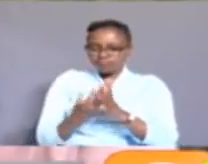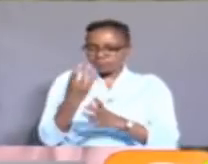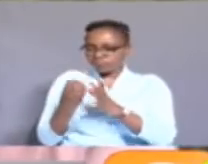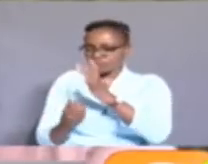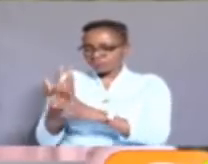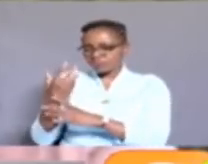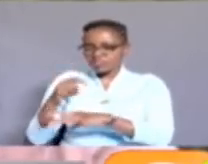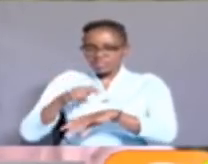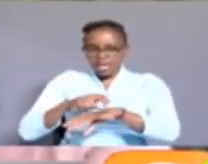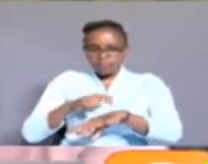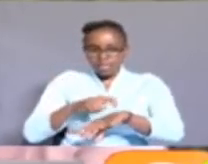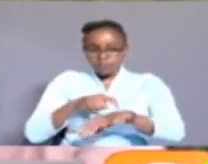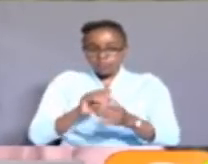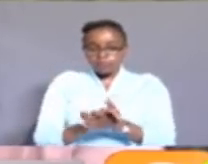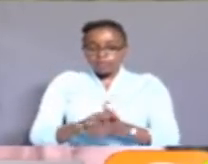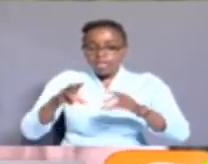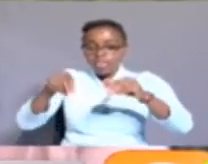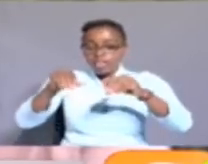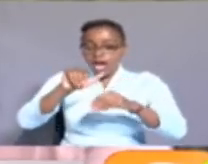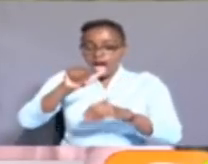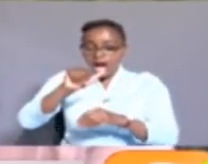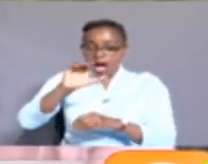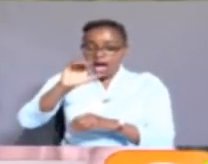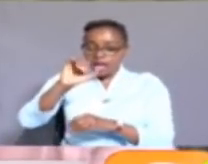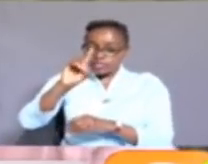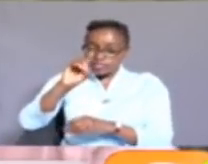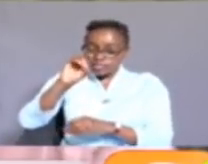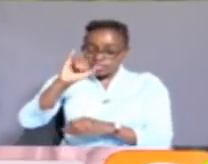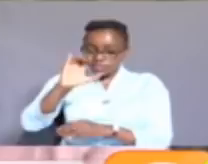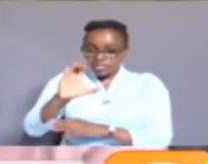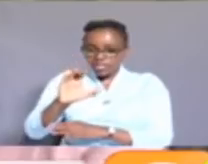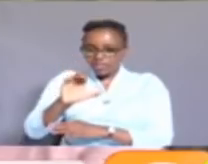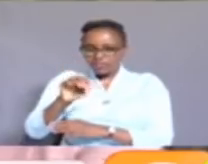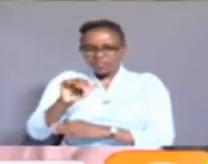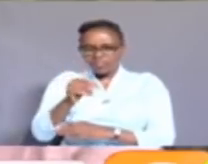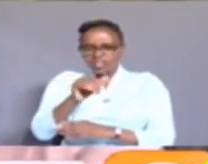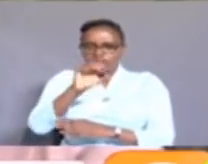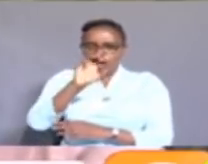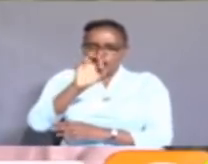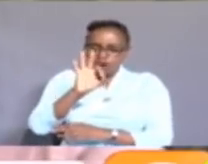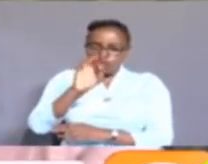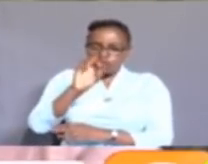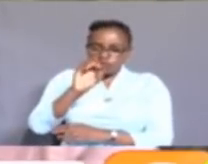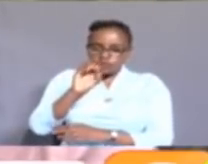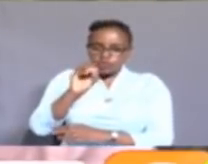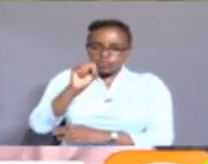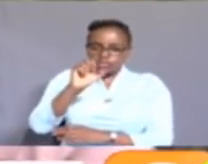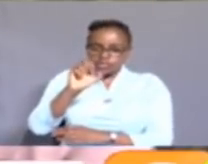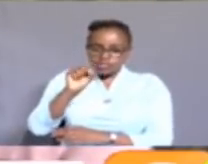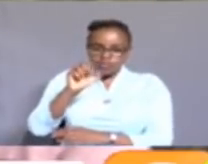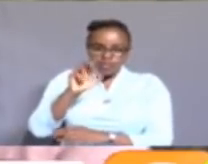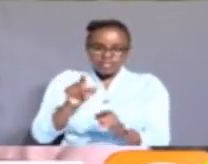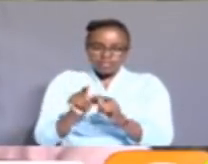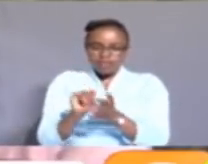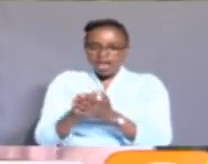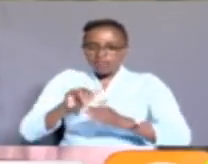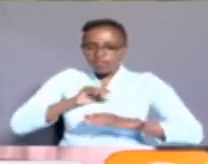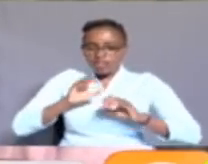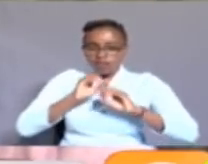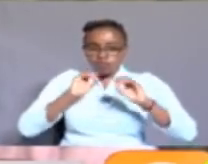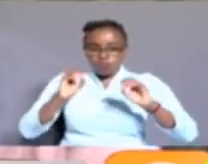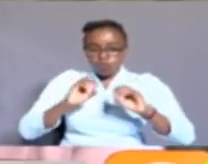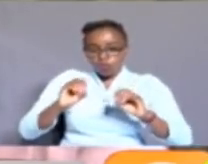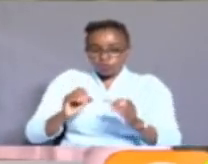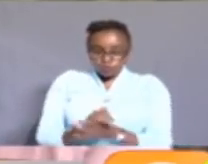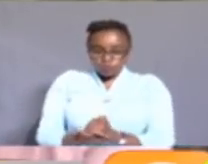low, so the soil was acidic. The next one was about phosphorus. The soil was very deficient in phosphorus.